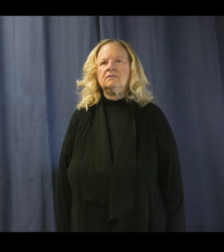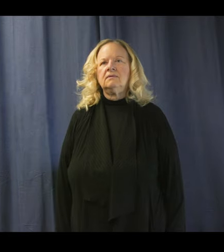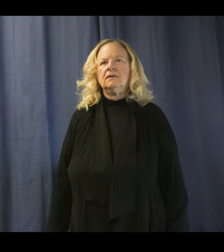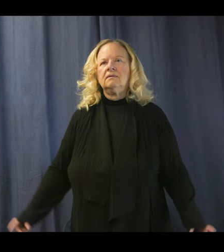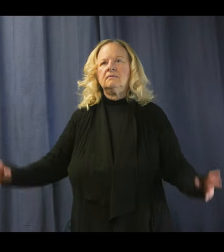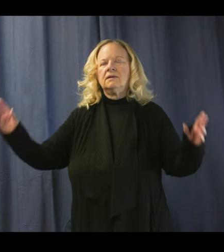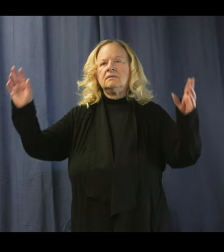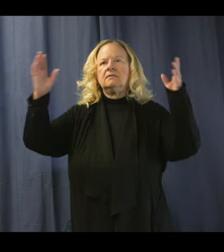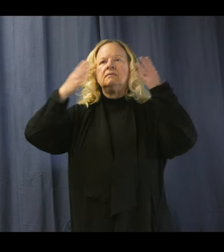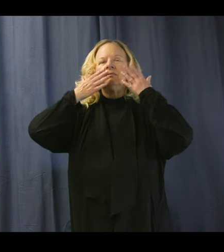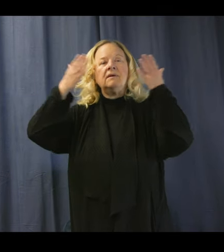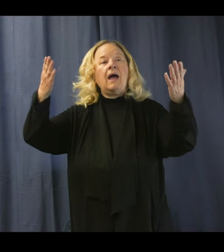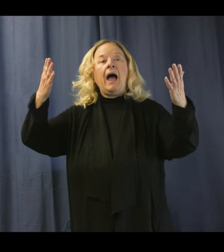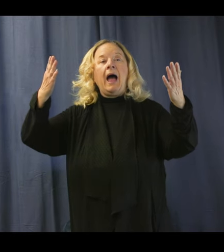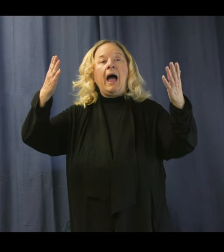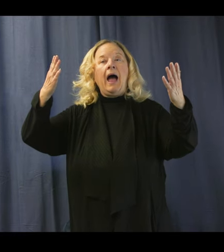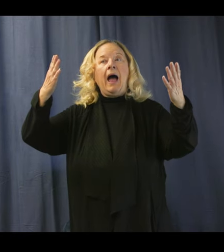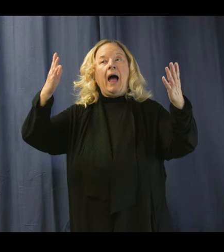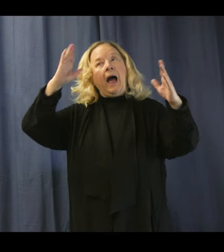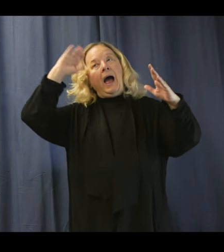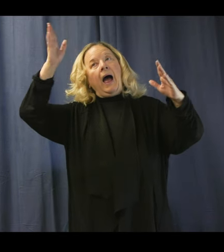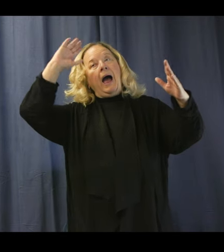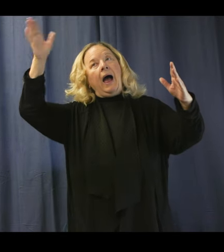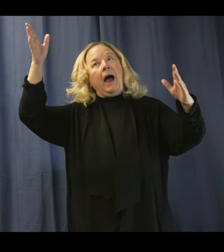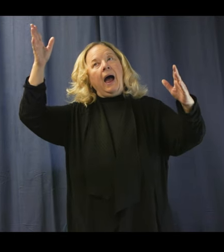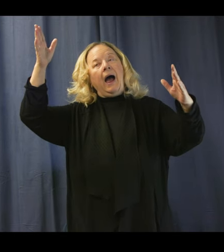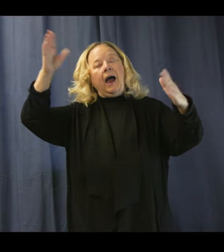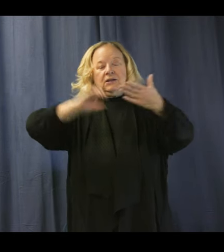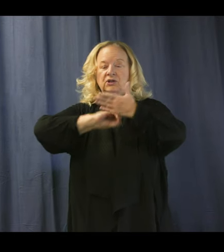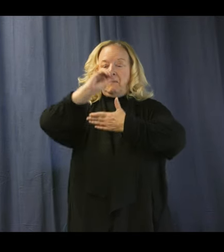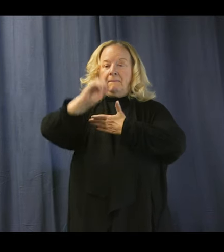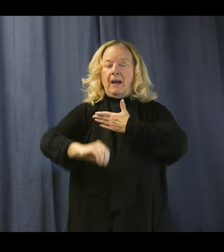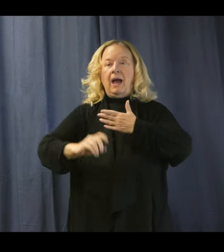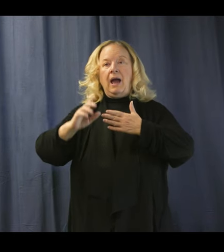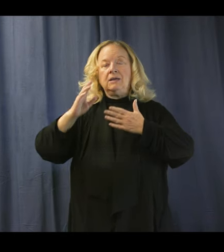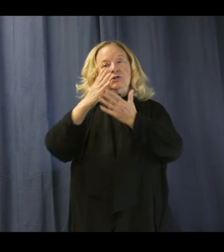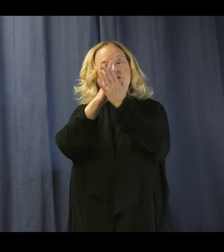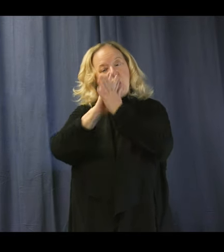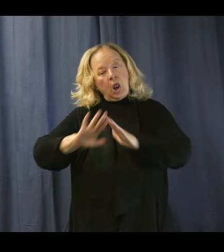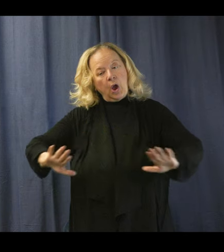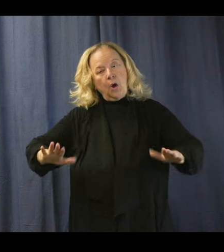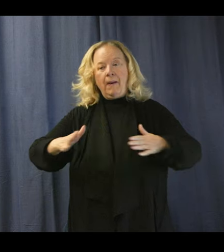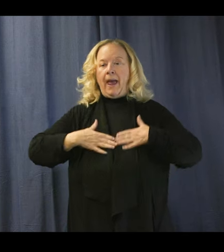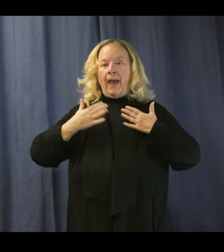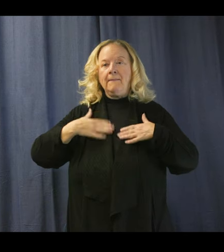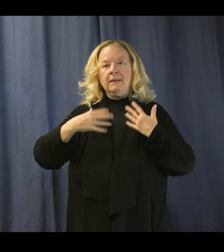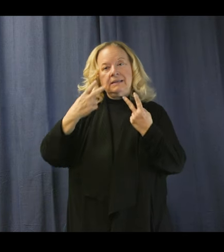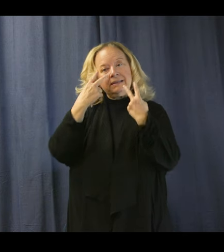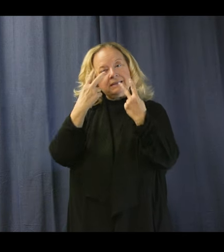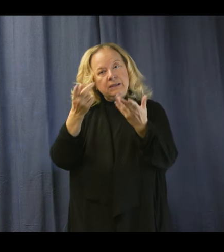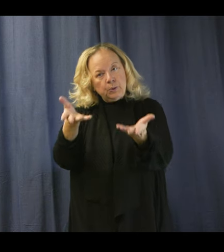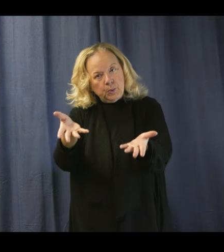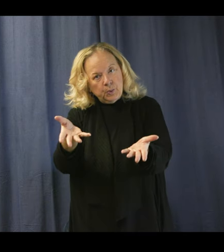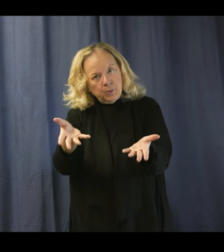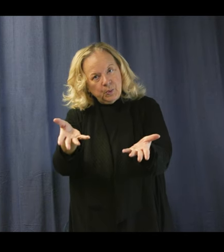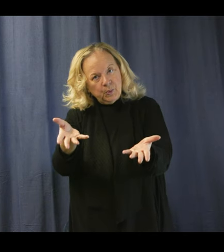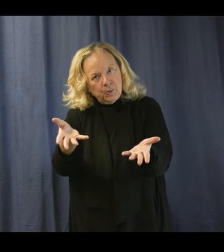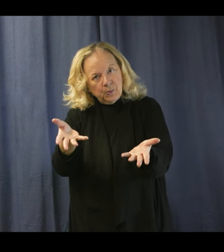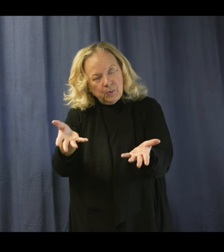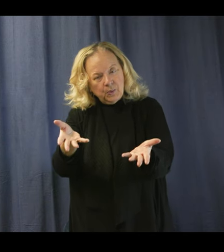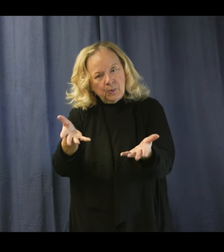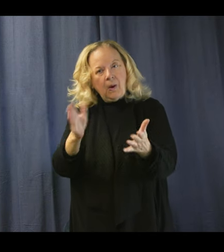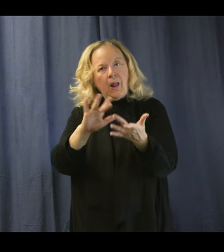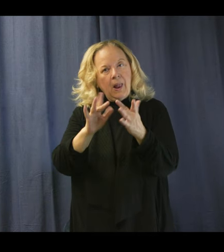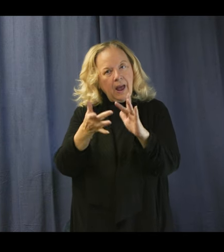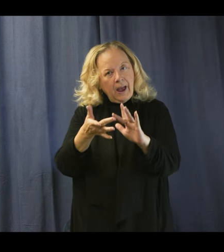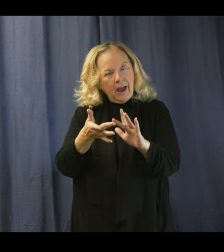Shabbat shalom, everybody. So glad all of you are here. So glad all of you are online as well. As you know